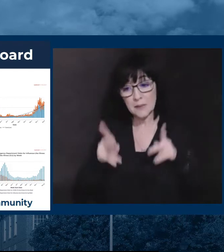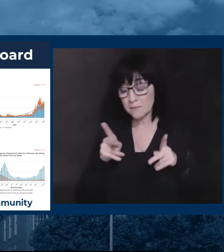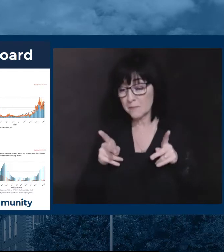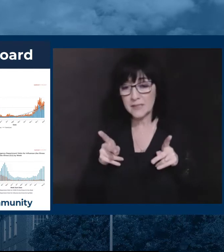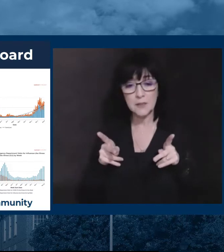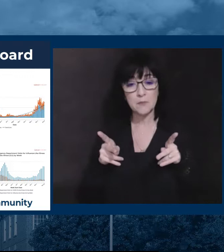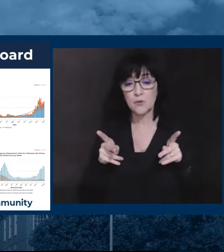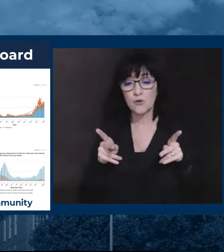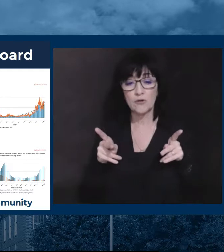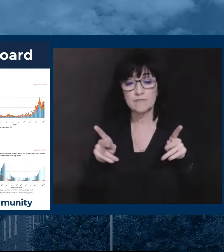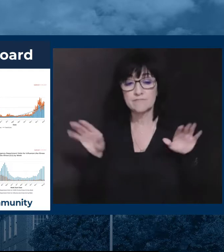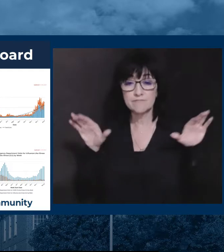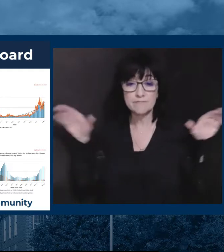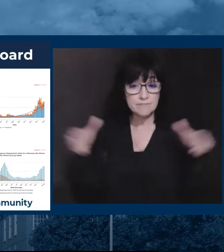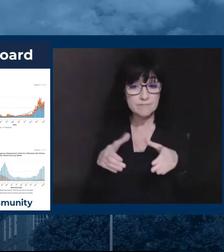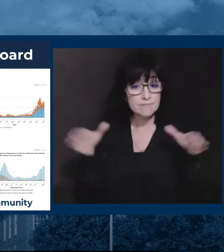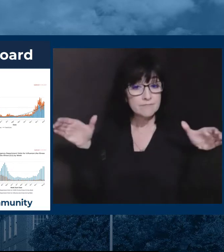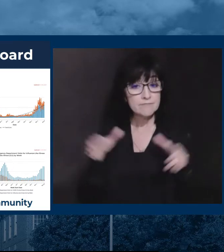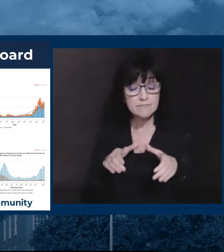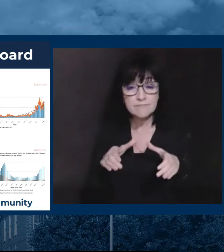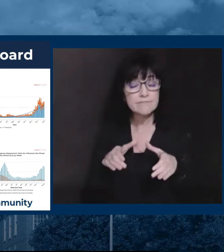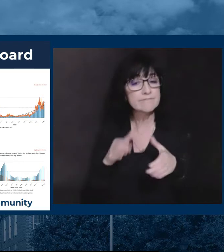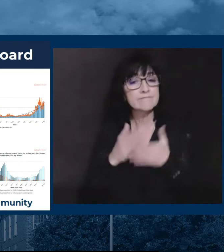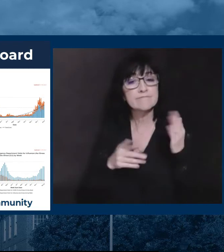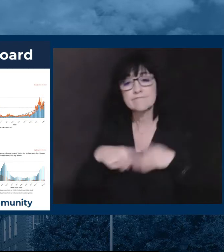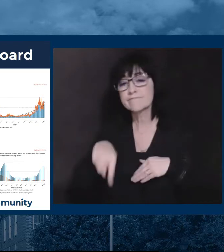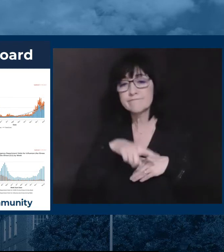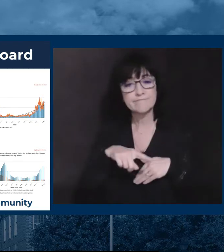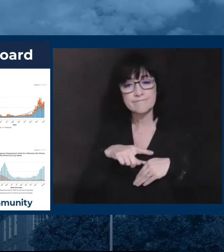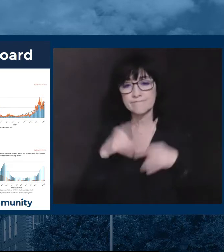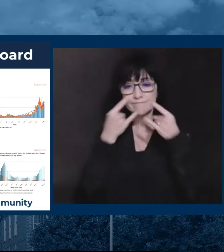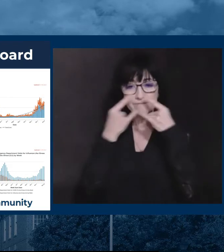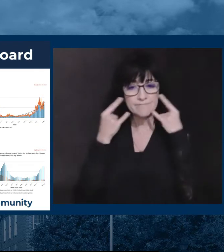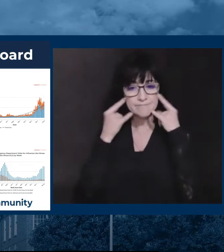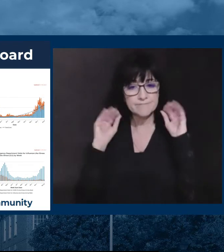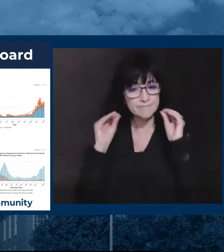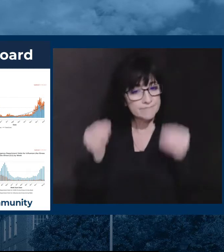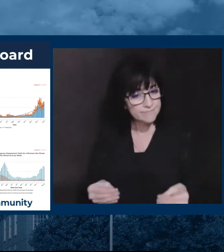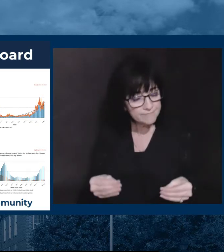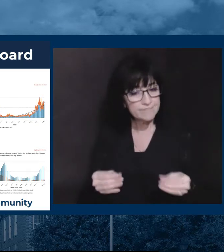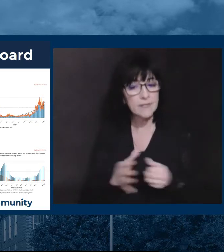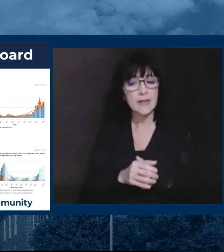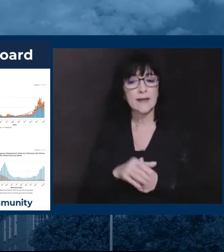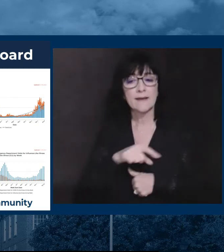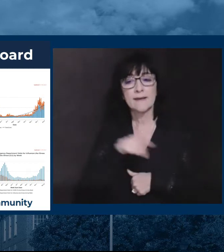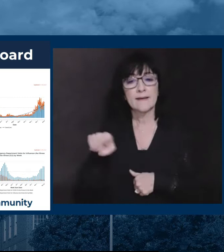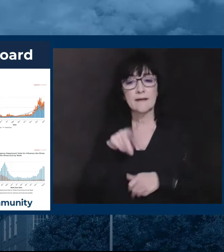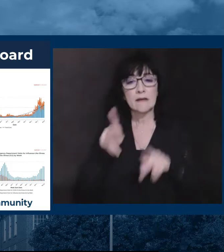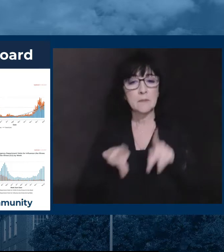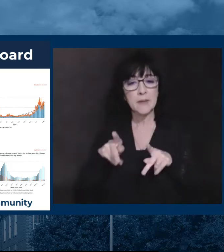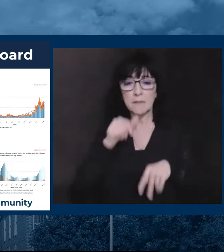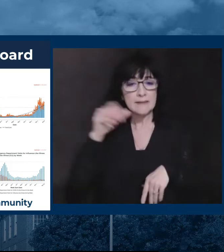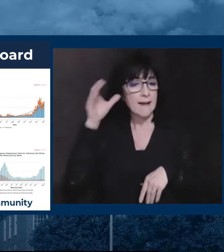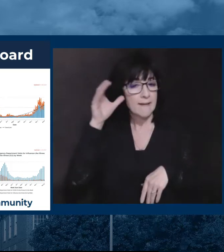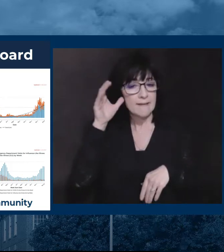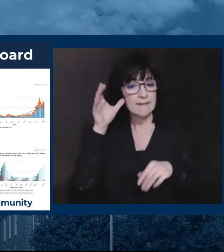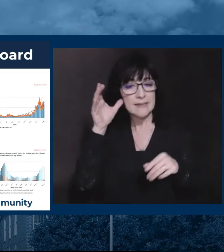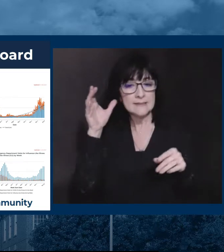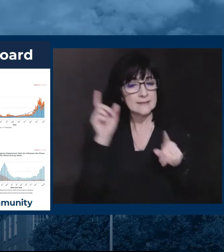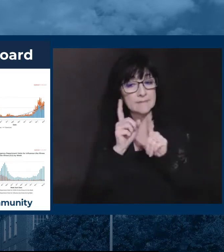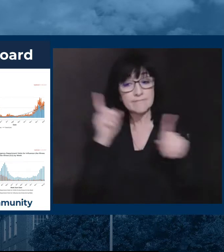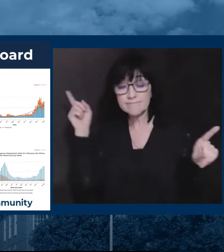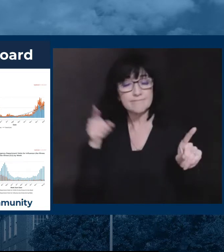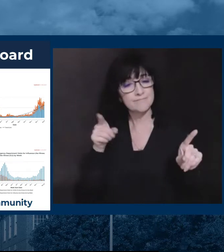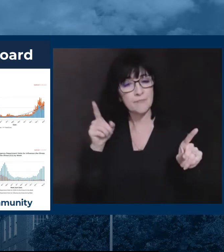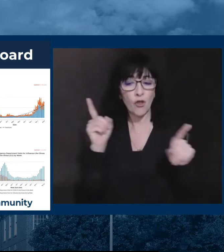they're not wearing masks and keeping appropriate social distancing. You can see the run up in positive cases on the top far